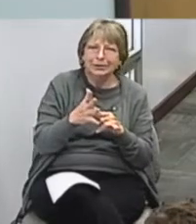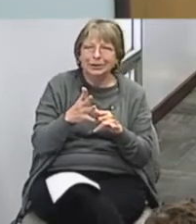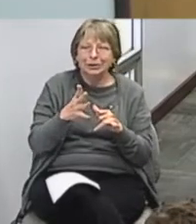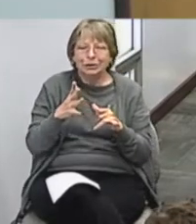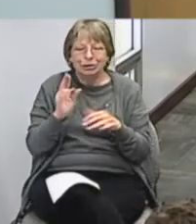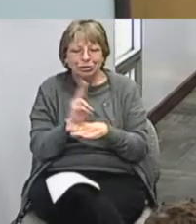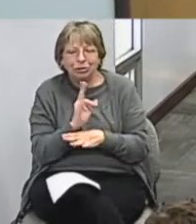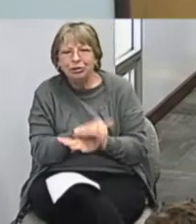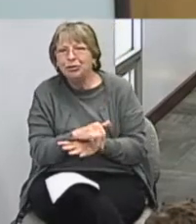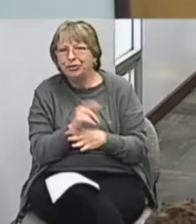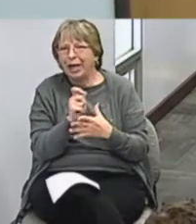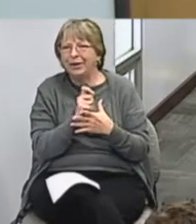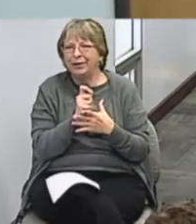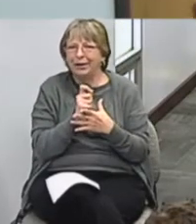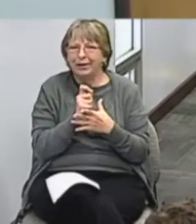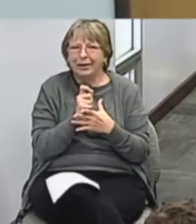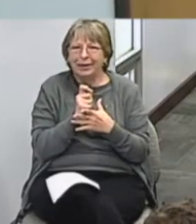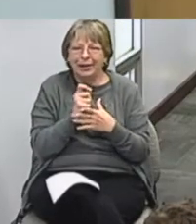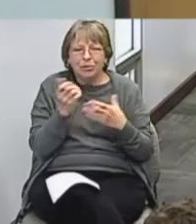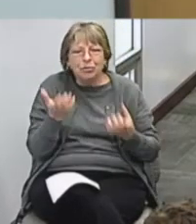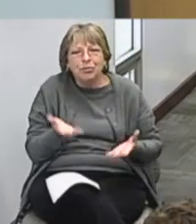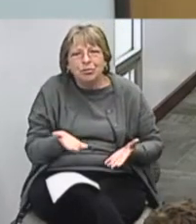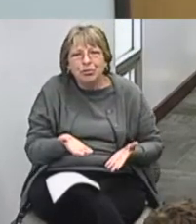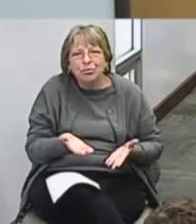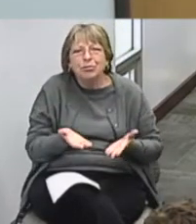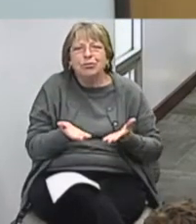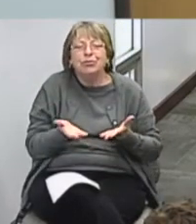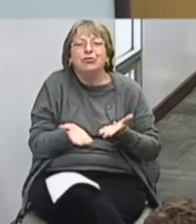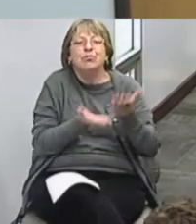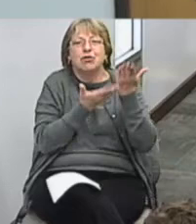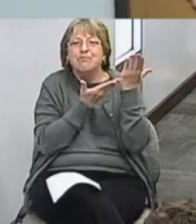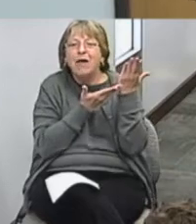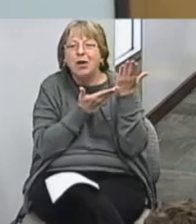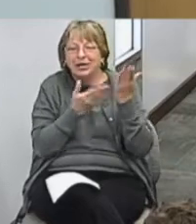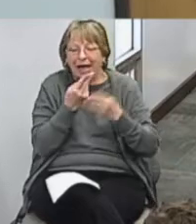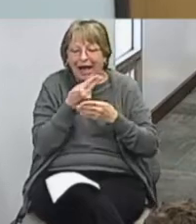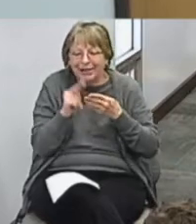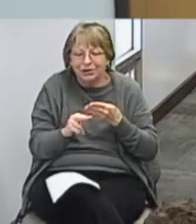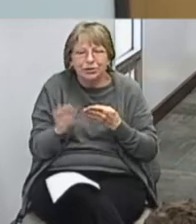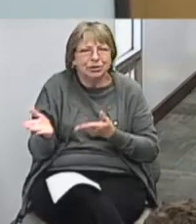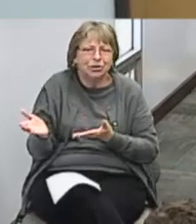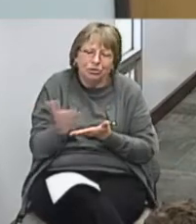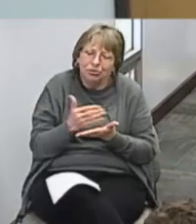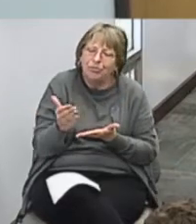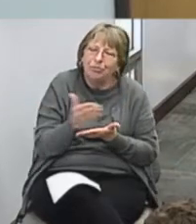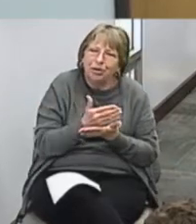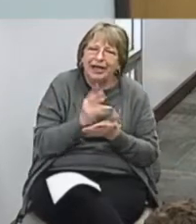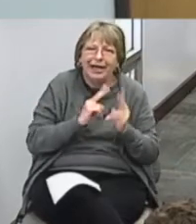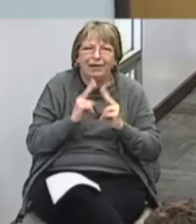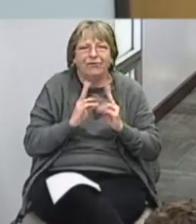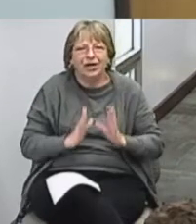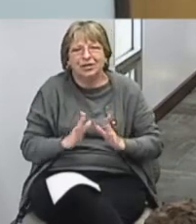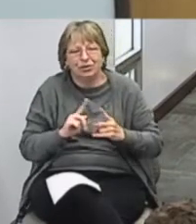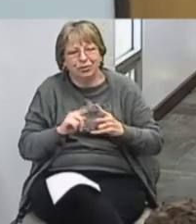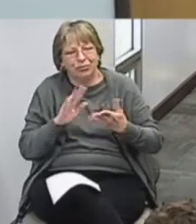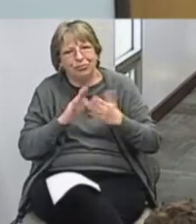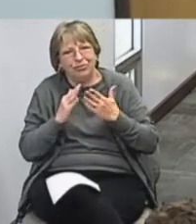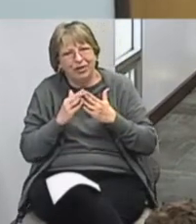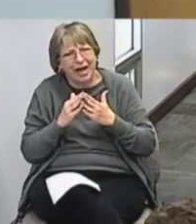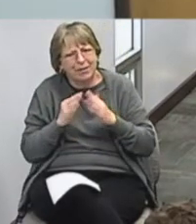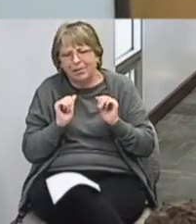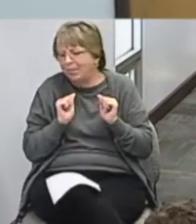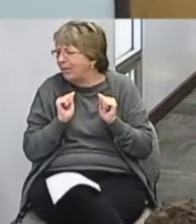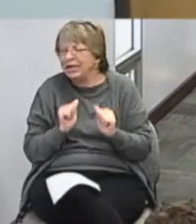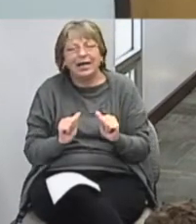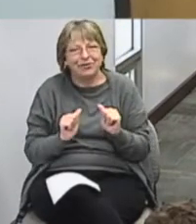it to write the coattails, to promote Hutchinson, you know, to bring tourists into town. I mean, you know, the potential